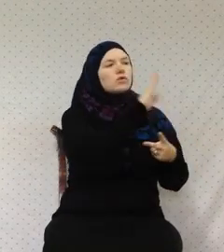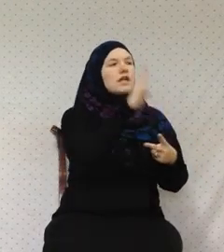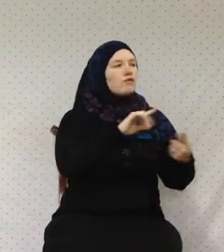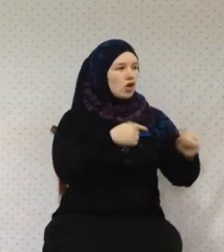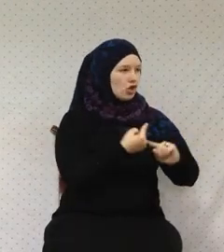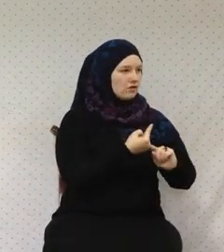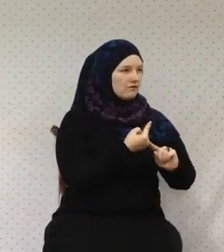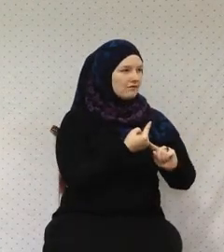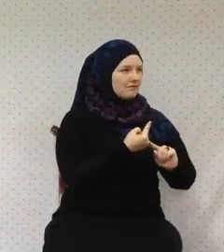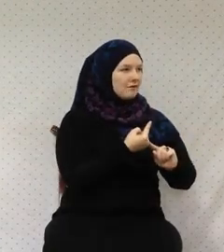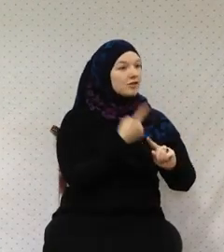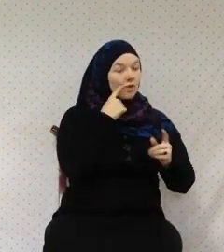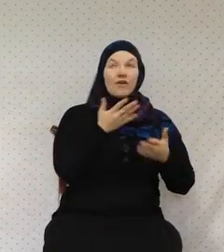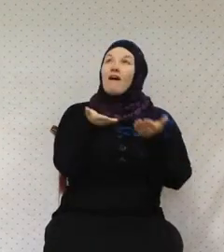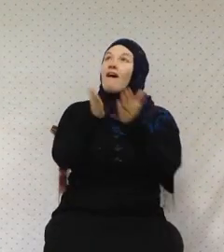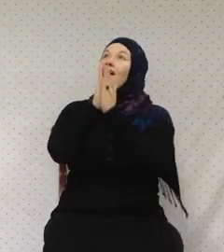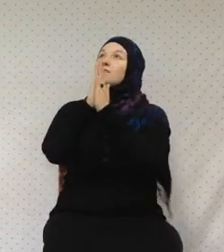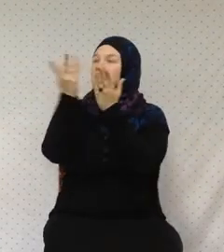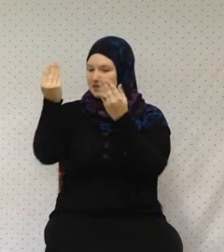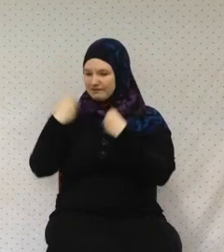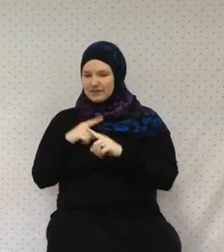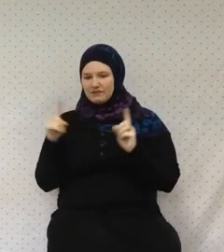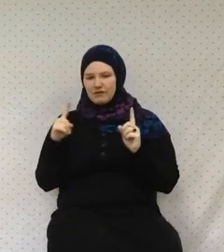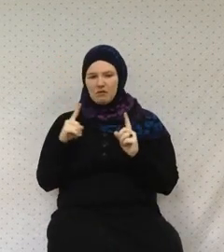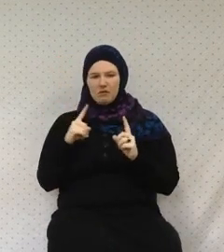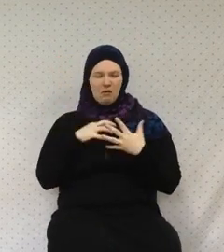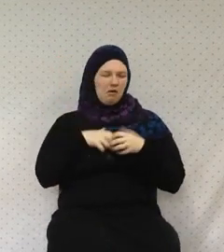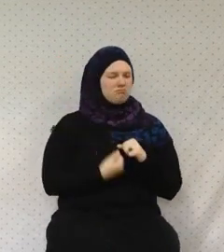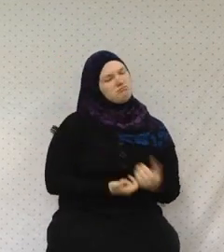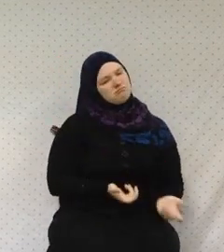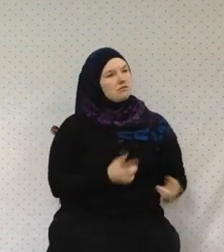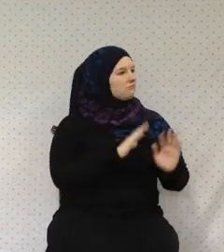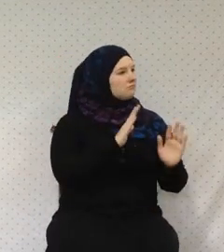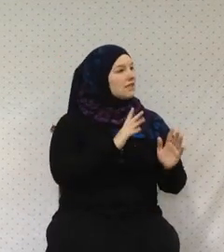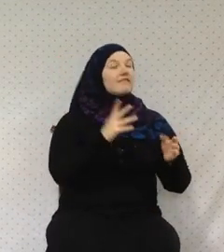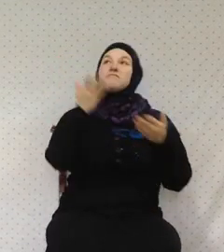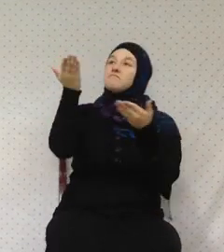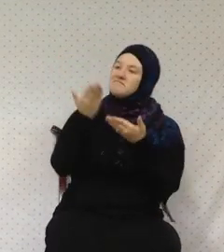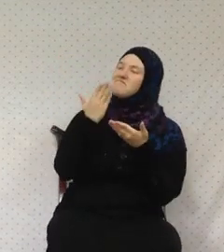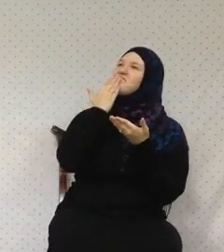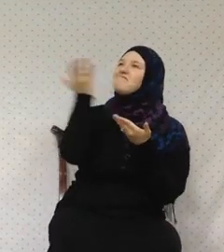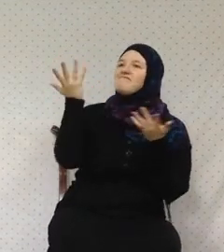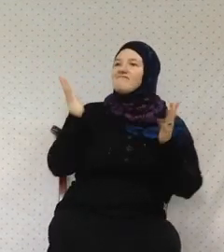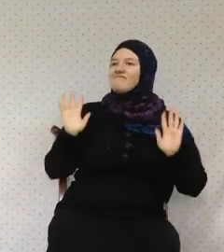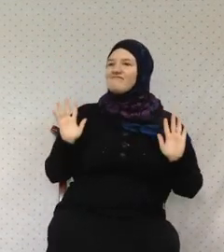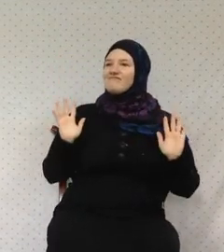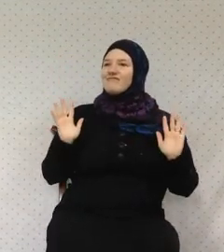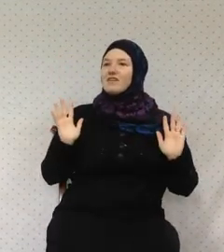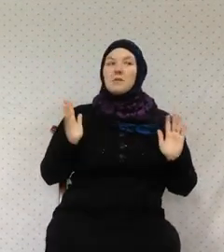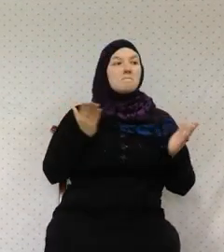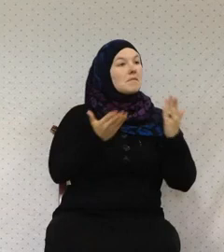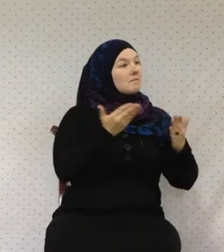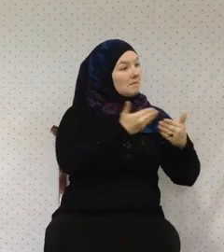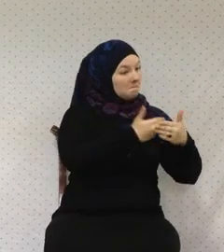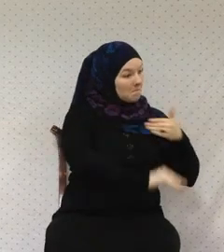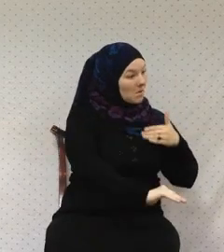hurt by what you got. So sometimes you ask for a boy, you have 5, 6 girls, you are feeling the